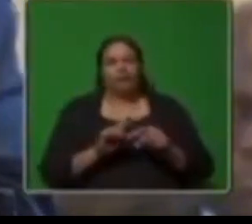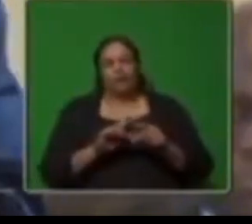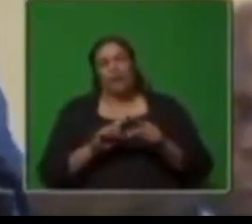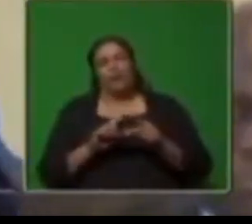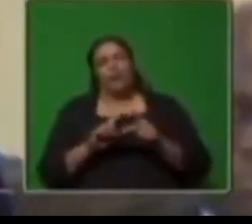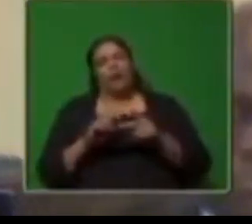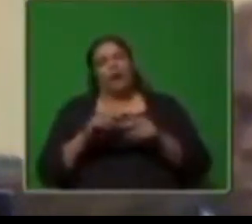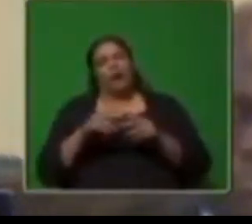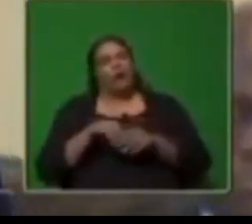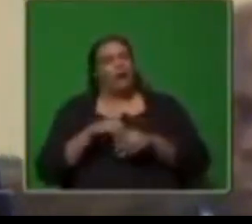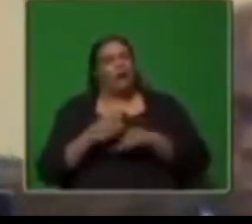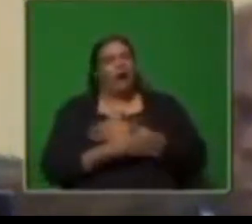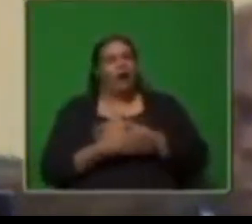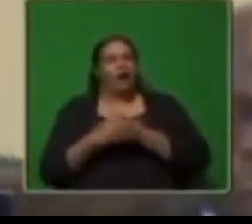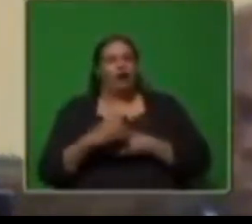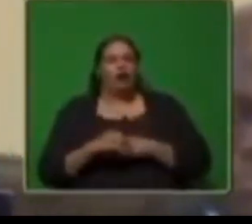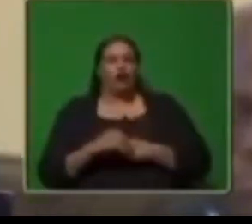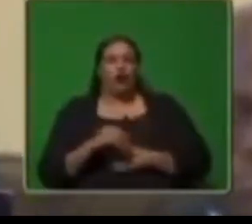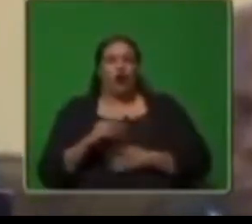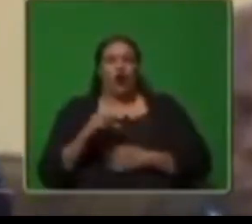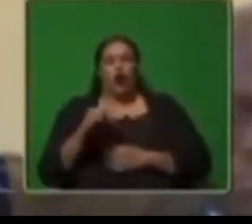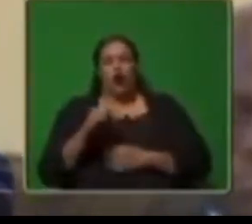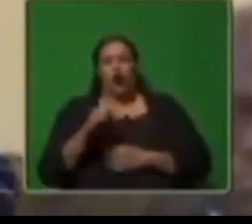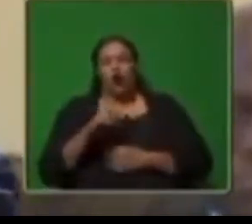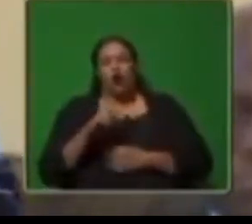stability in countries such as Cote d'Ivoire,